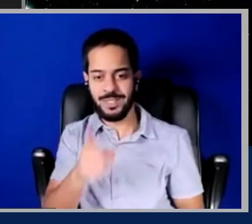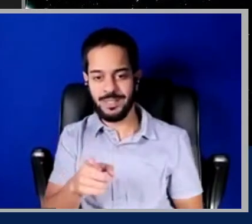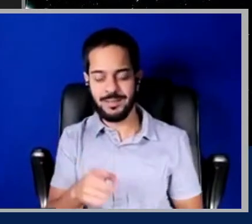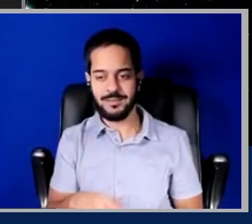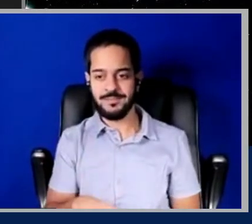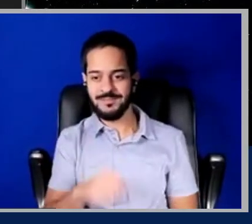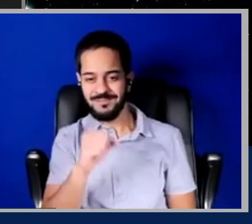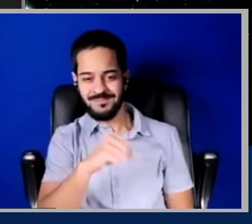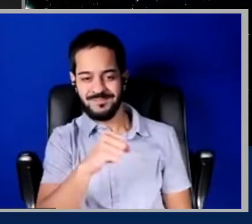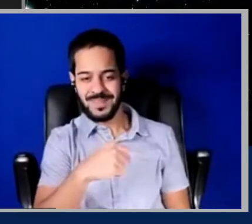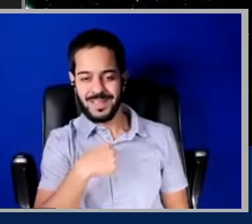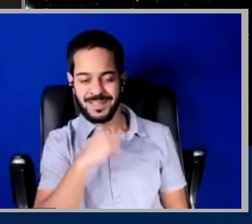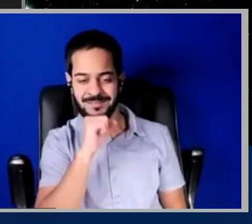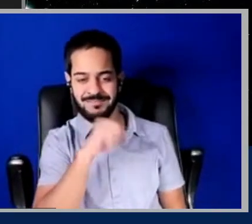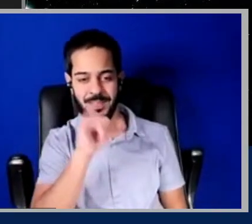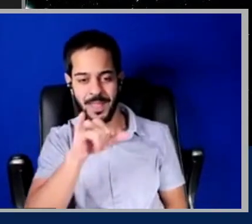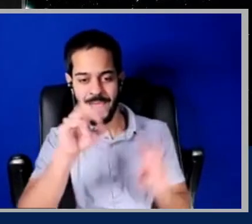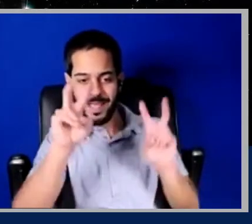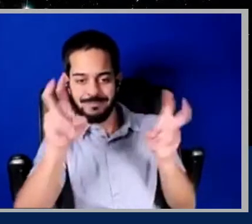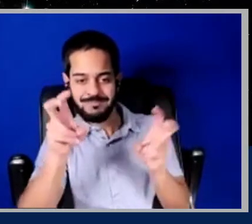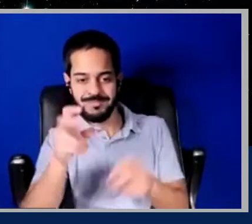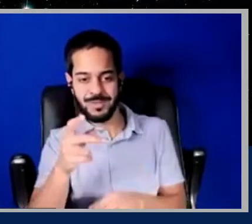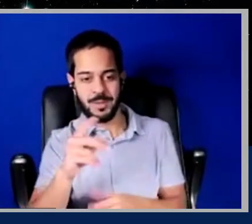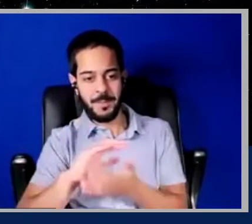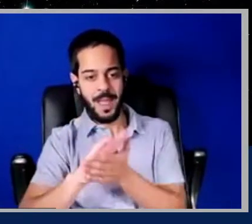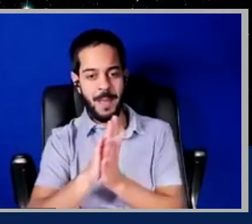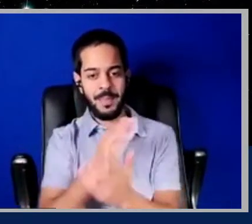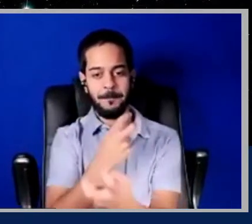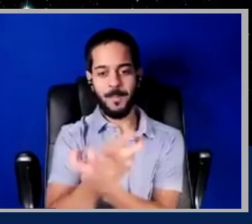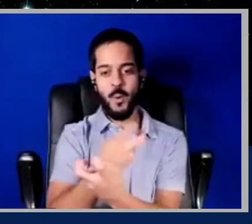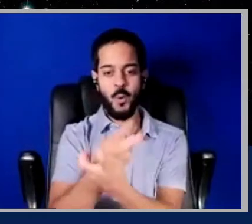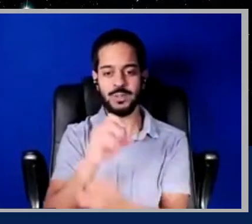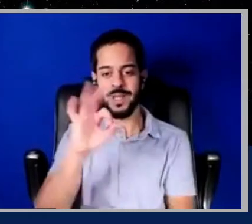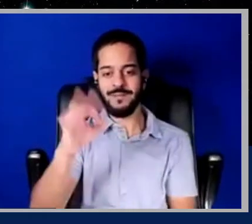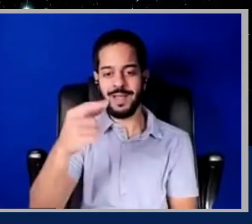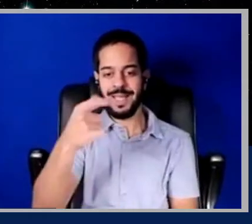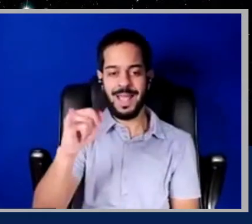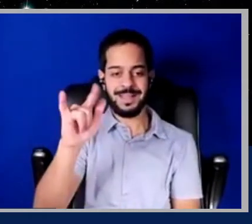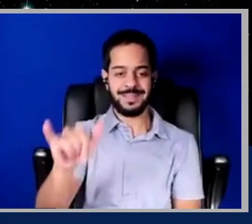for infrared. I'm going to have to start saying that. Steal away.